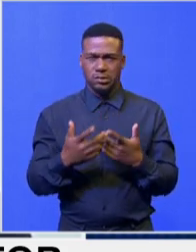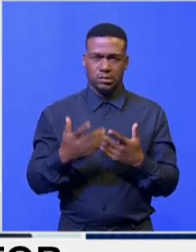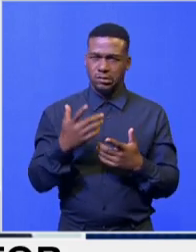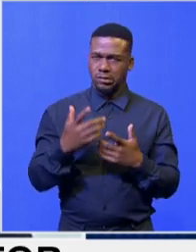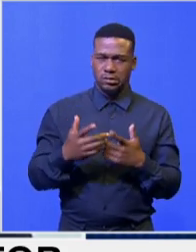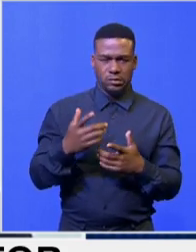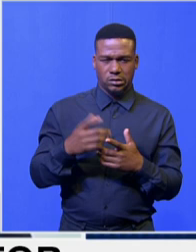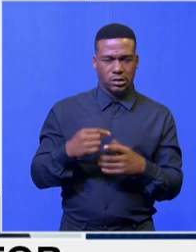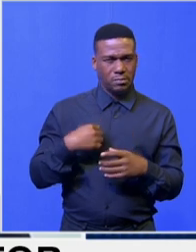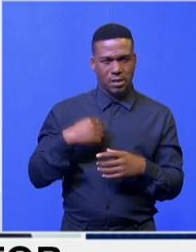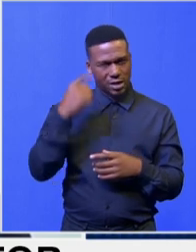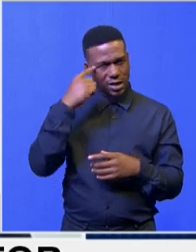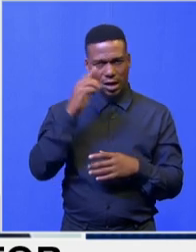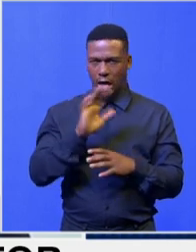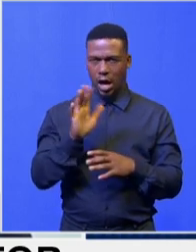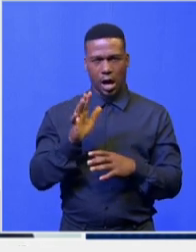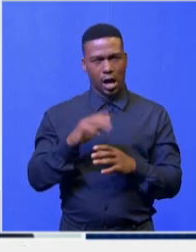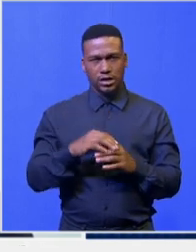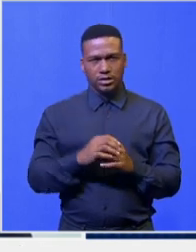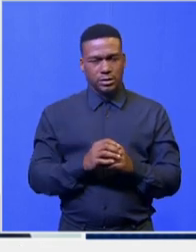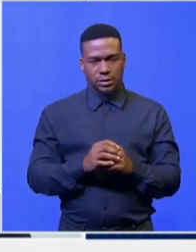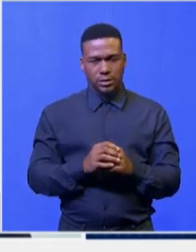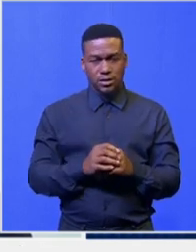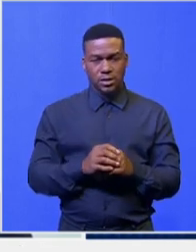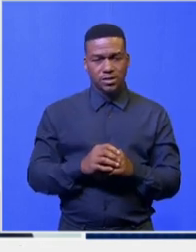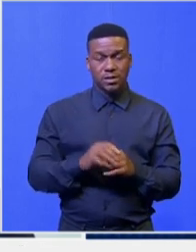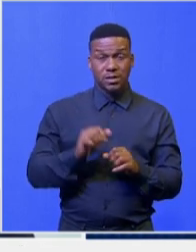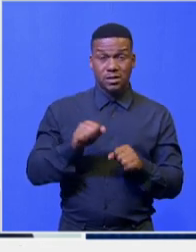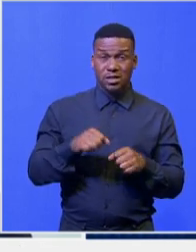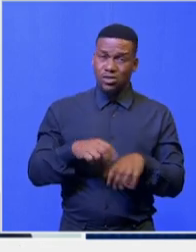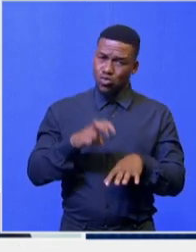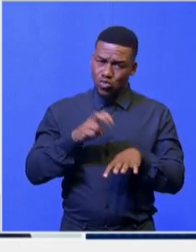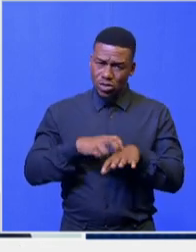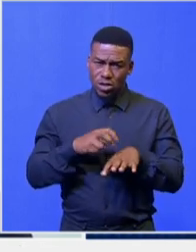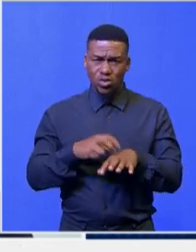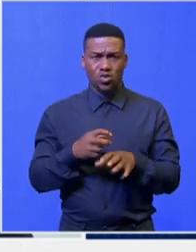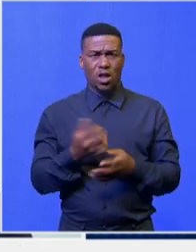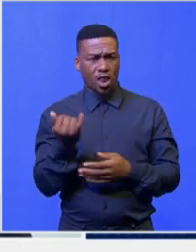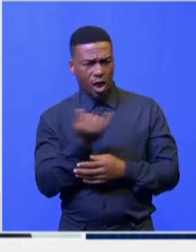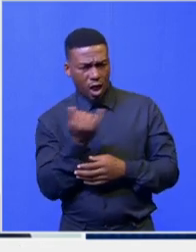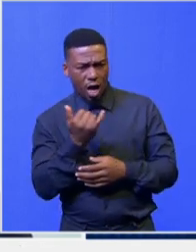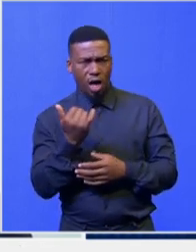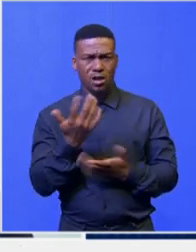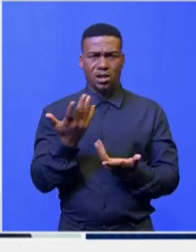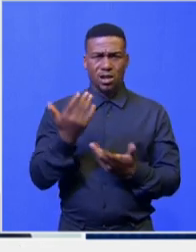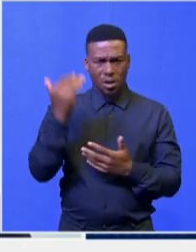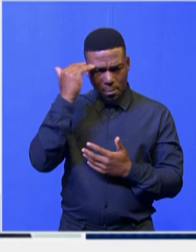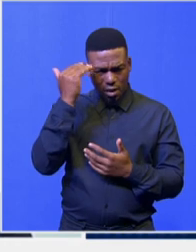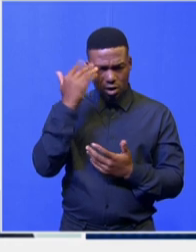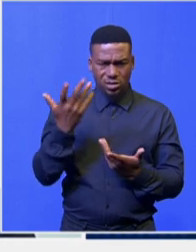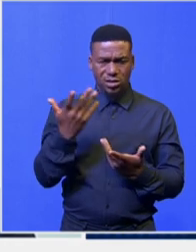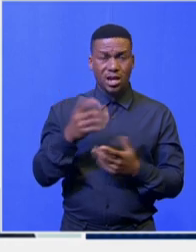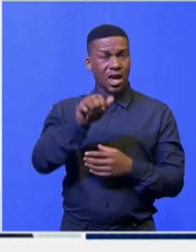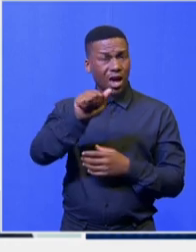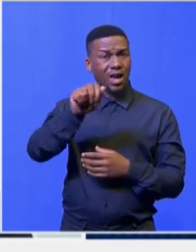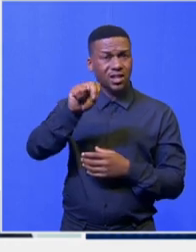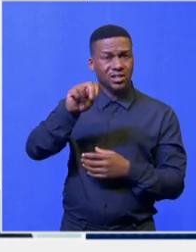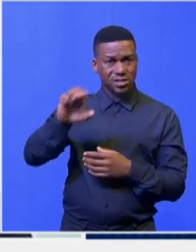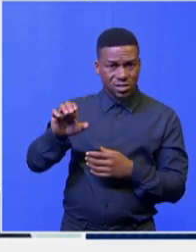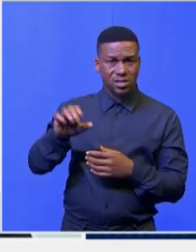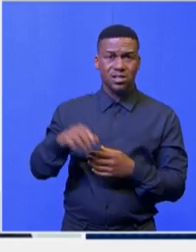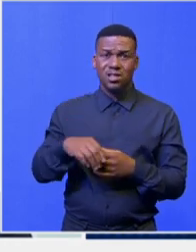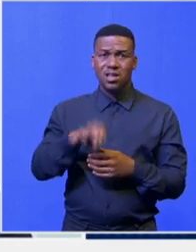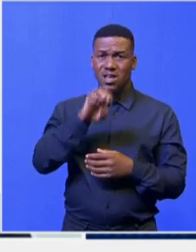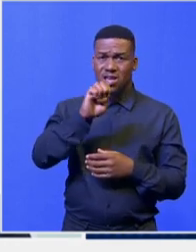very myopic. Day wants to talk to like-minded political parties. Look, the ANC and the EFF are the